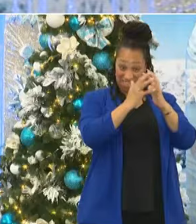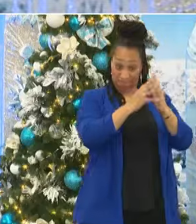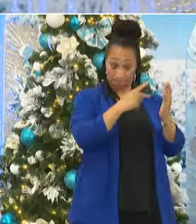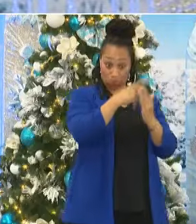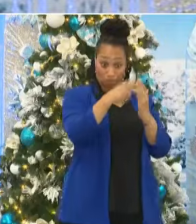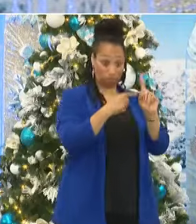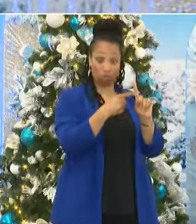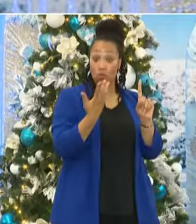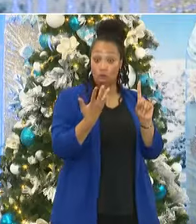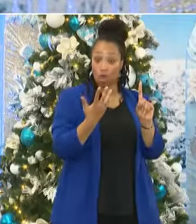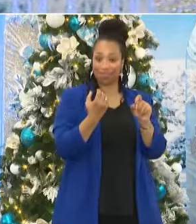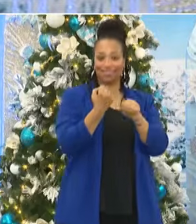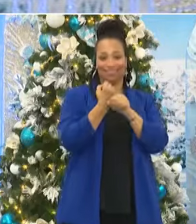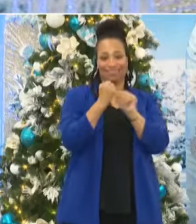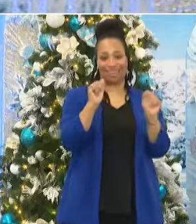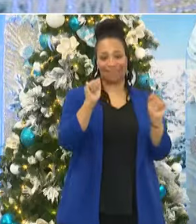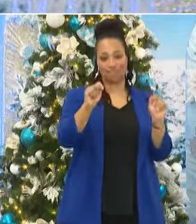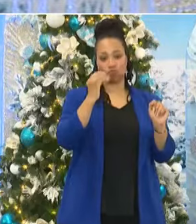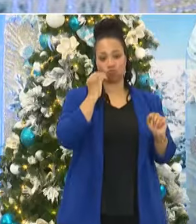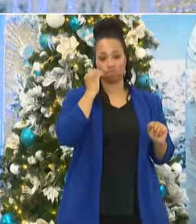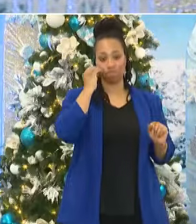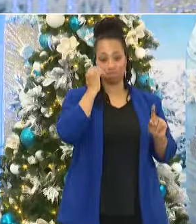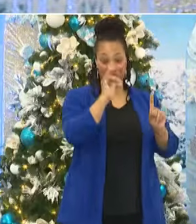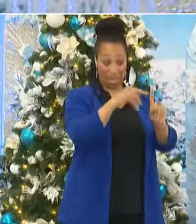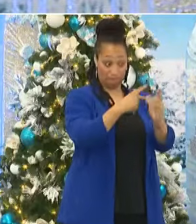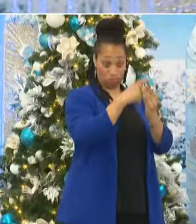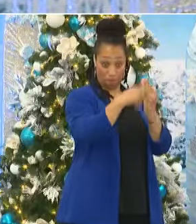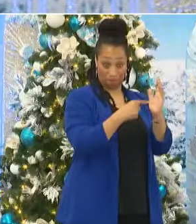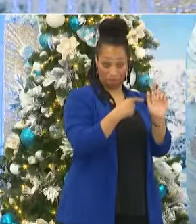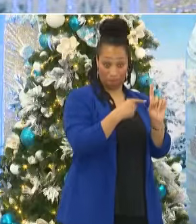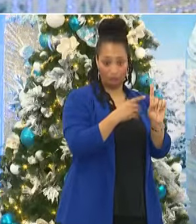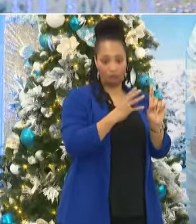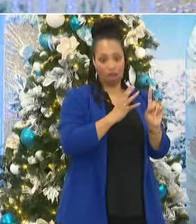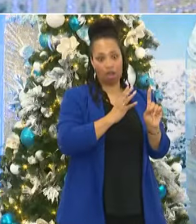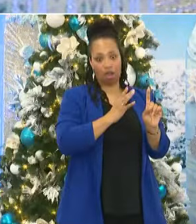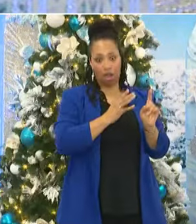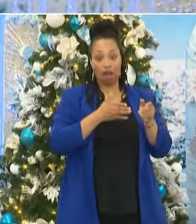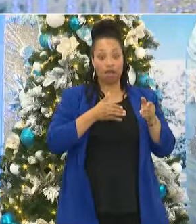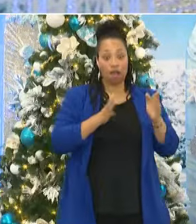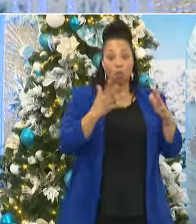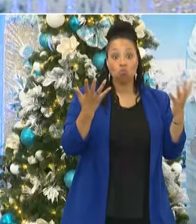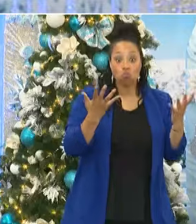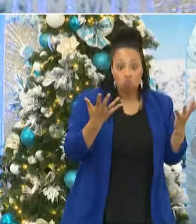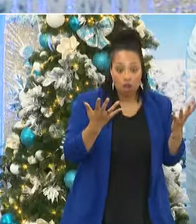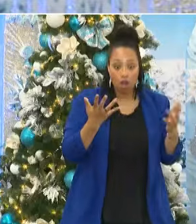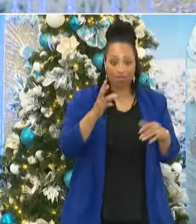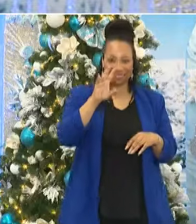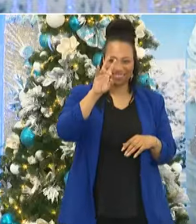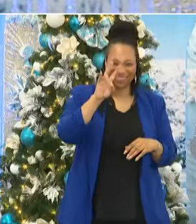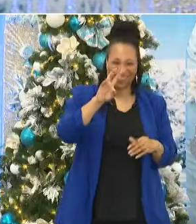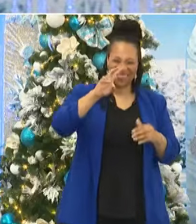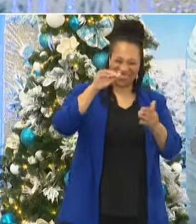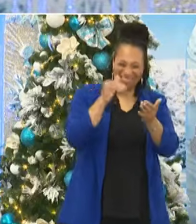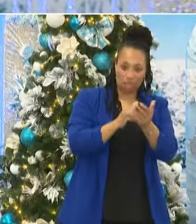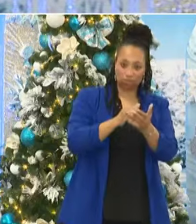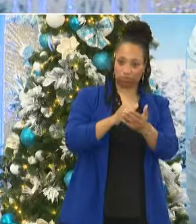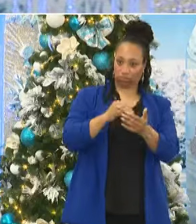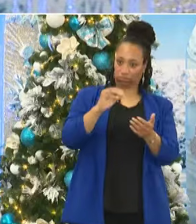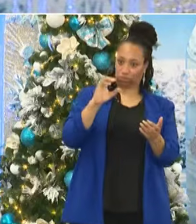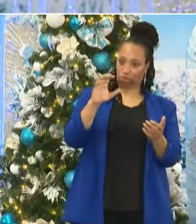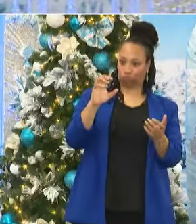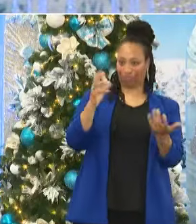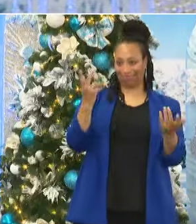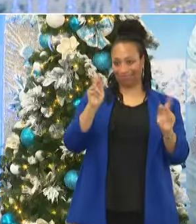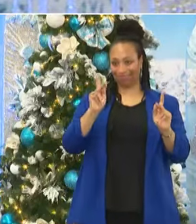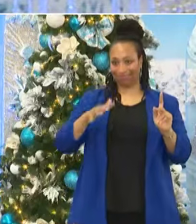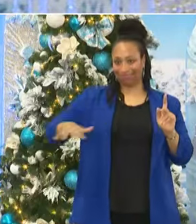over 7,500 seniors to fix up their houses so they can age in place.